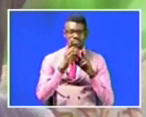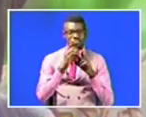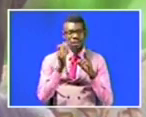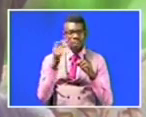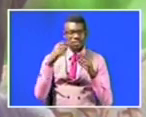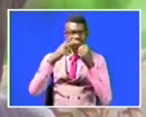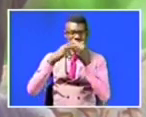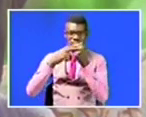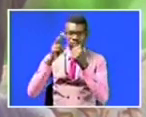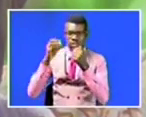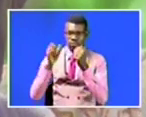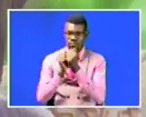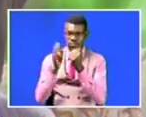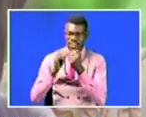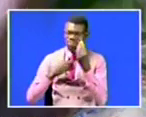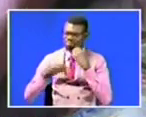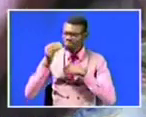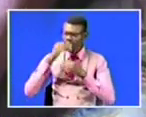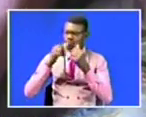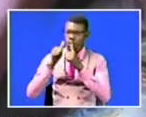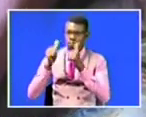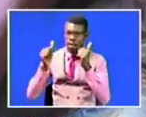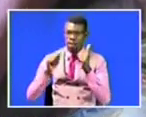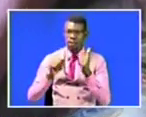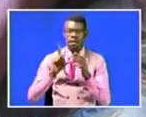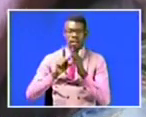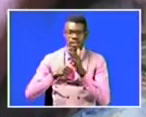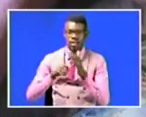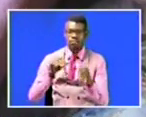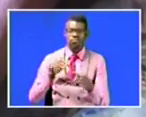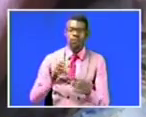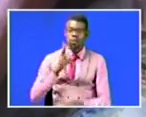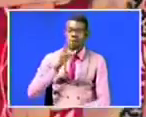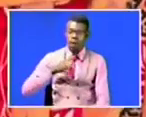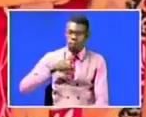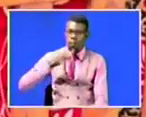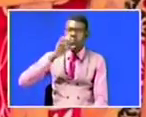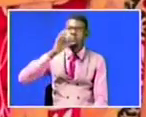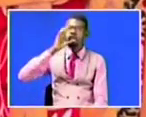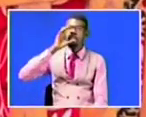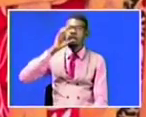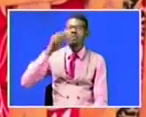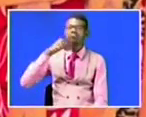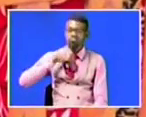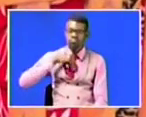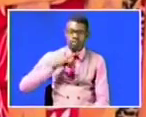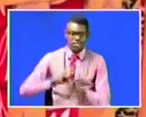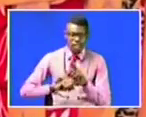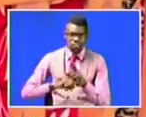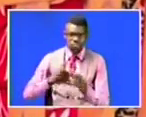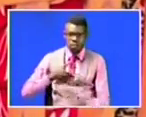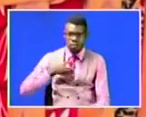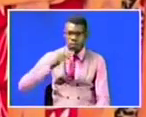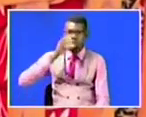enjoying a scrumptious meal, Ali decided to wash it down with a glass of water. As he did, something